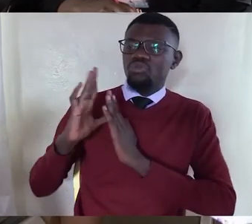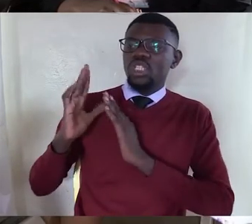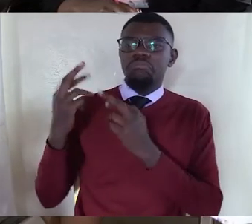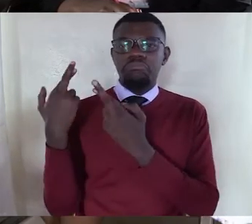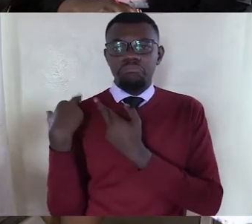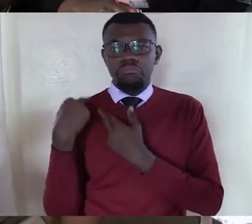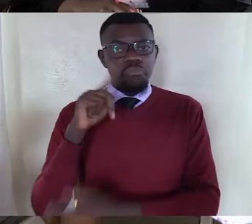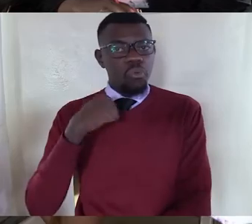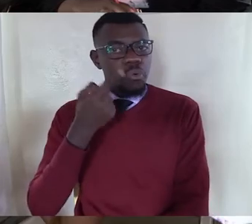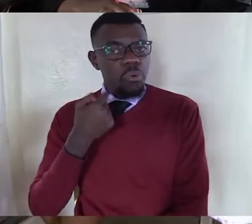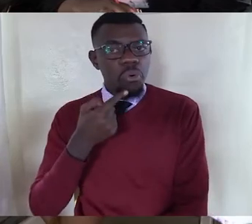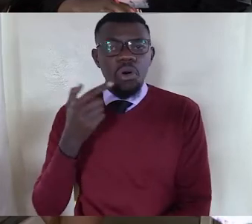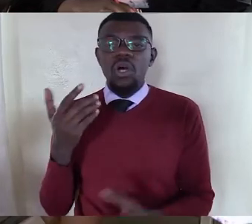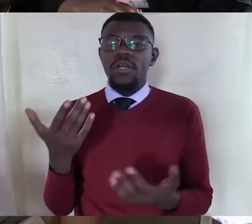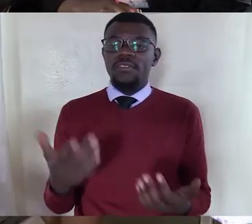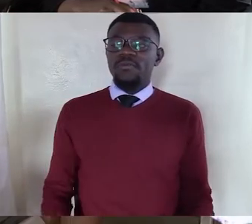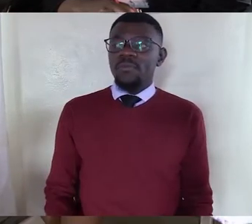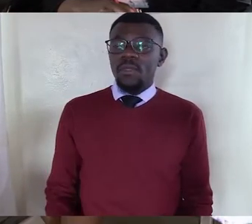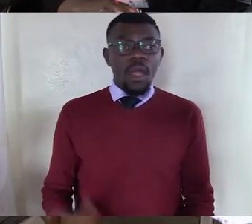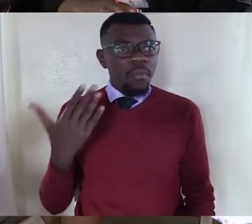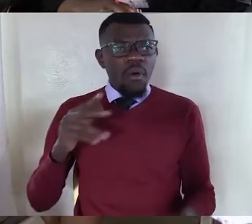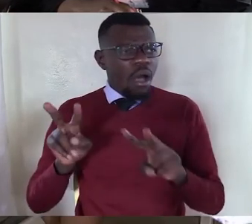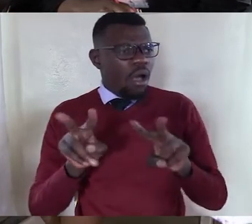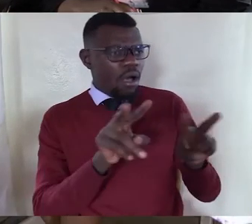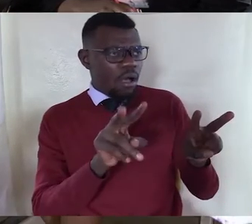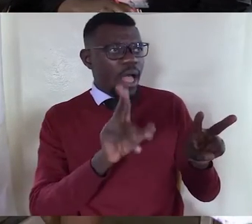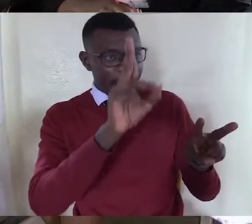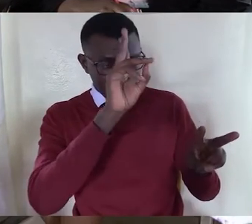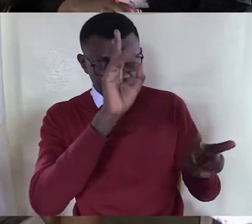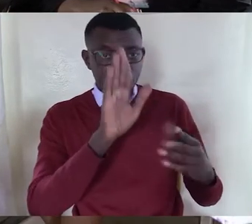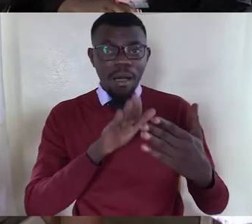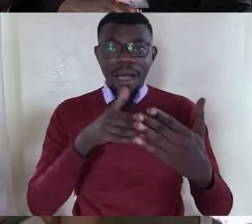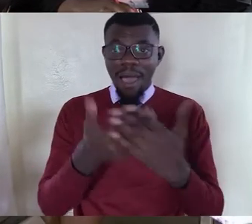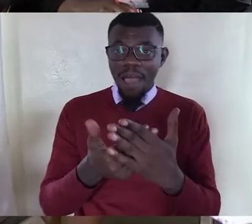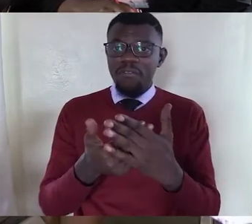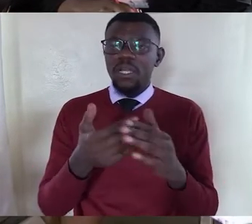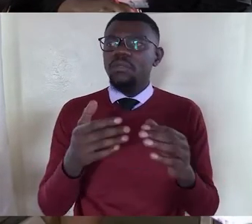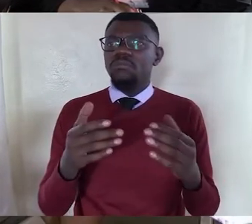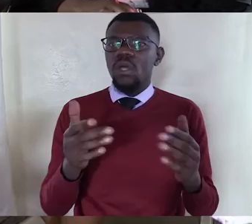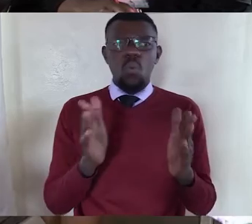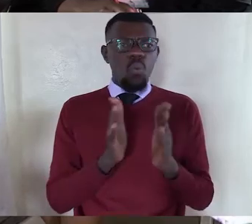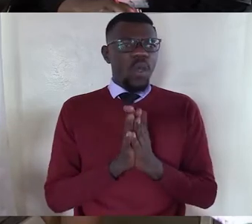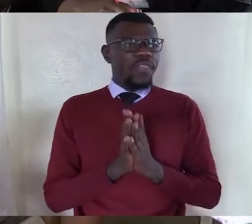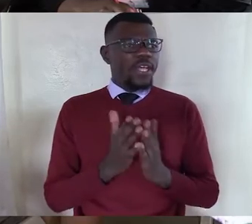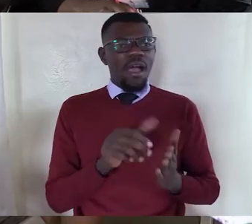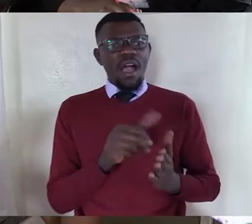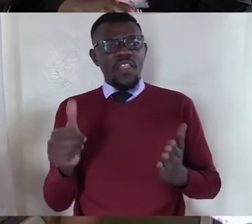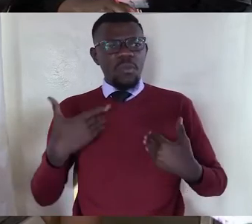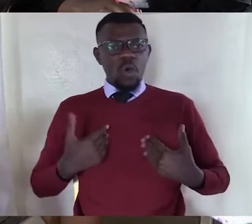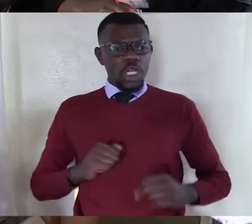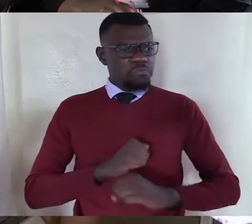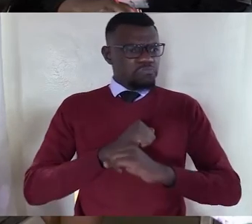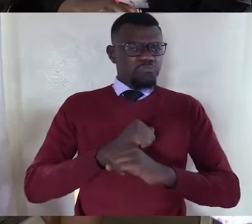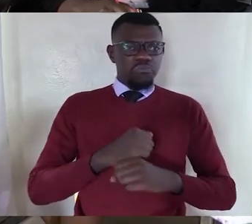said, to have accountability. And now we are going into an election where impunity has